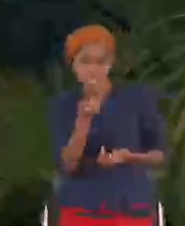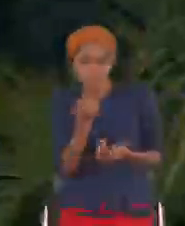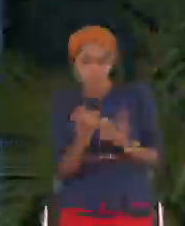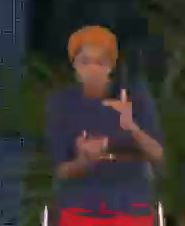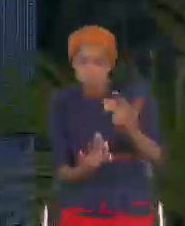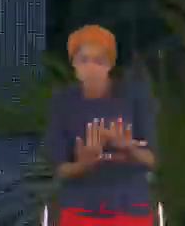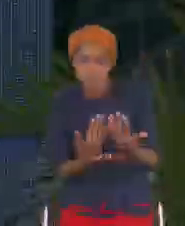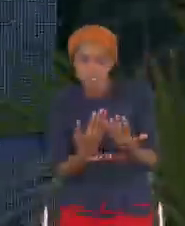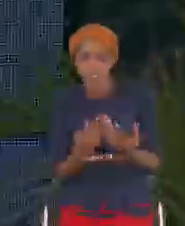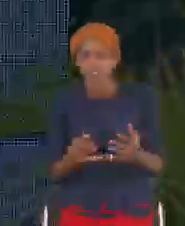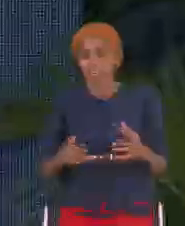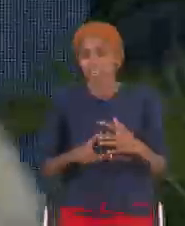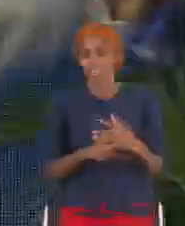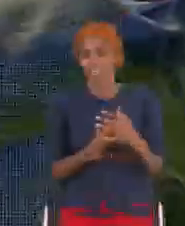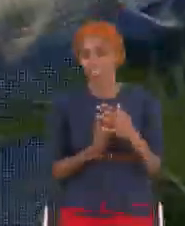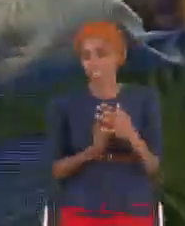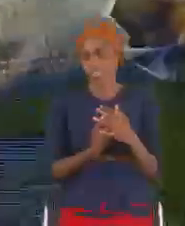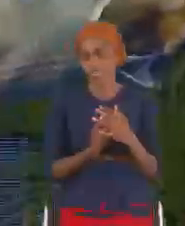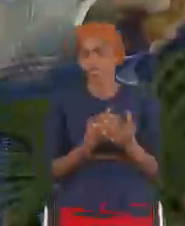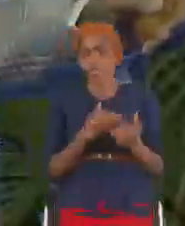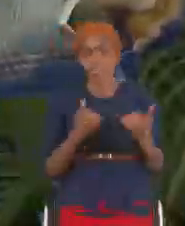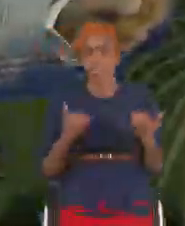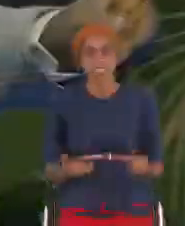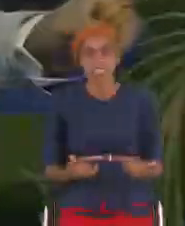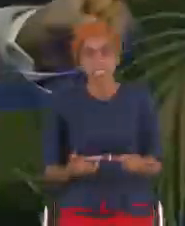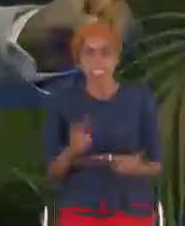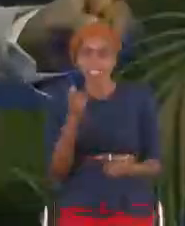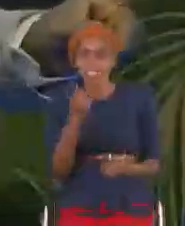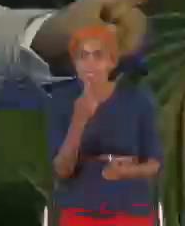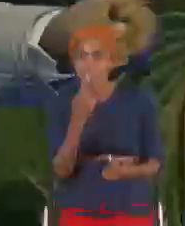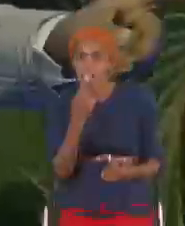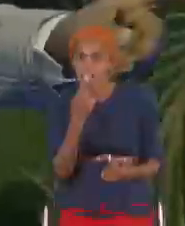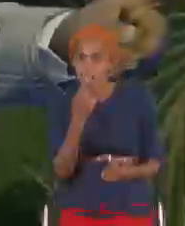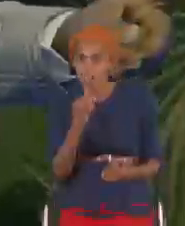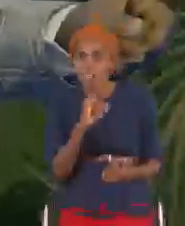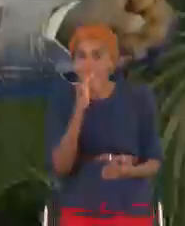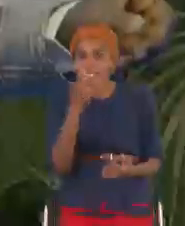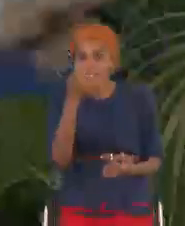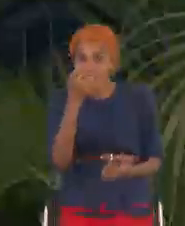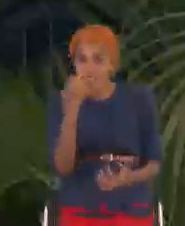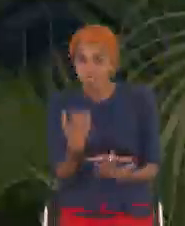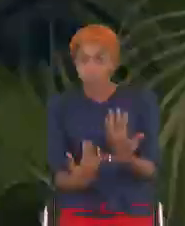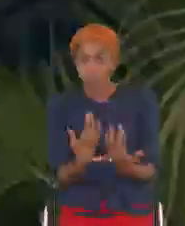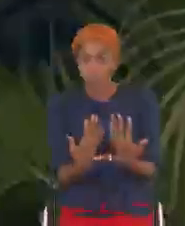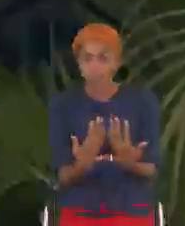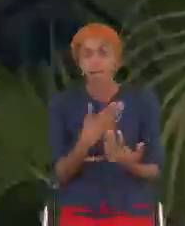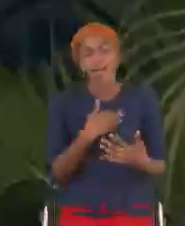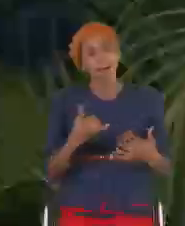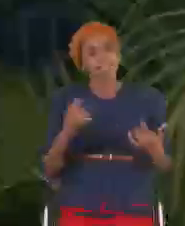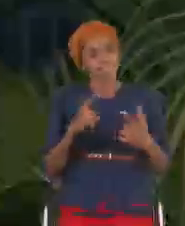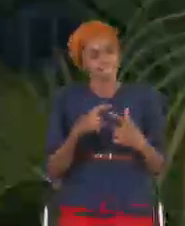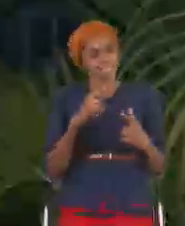fire kindleth. The little tongue. It's a little fire, and then